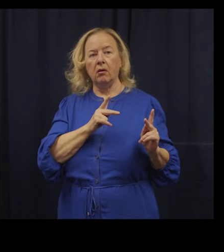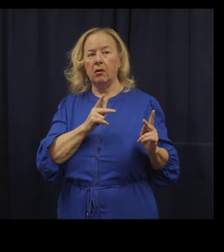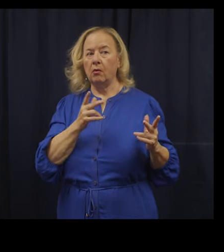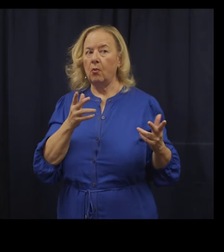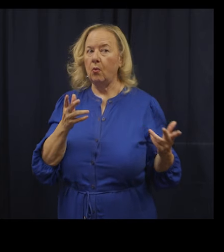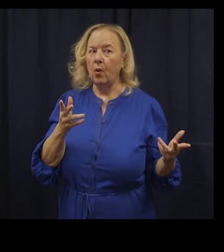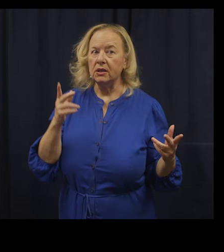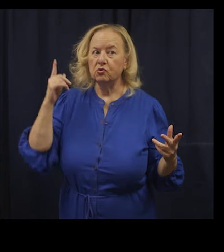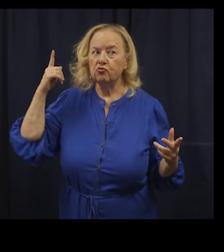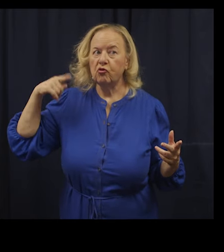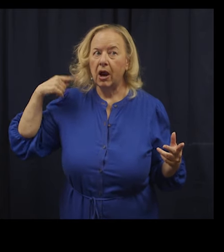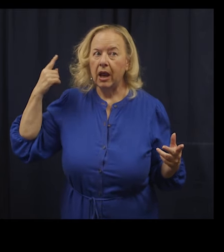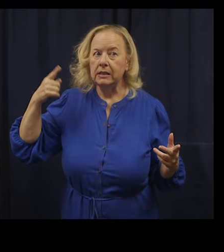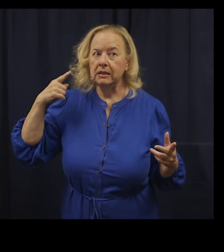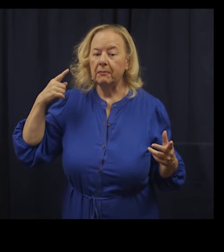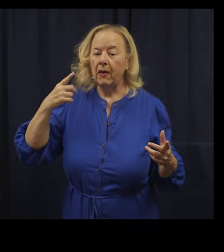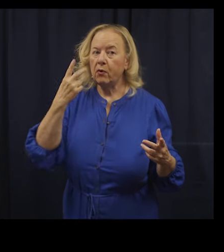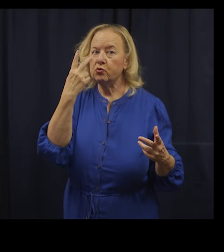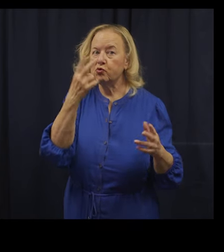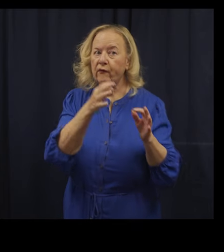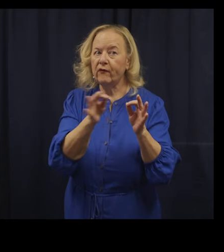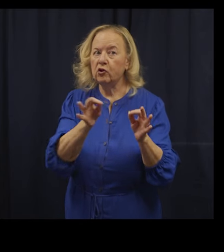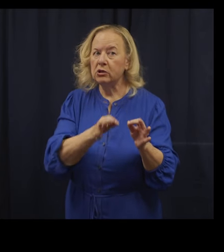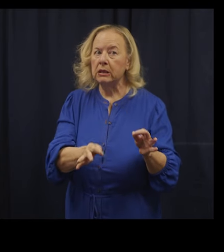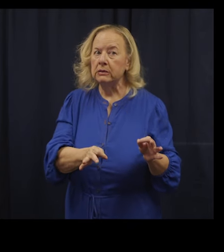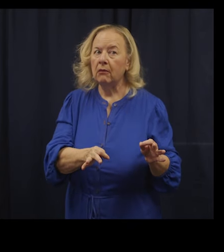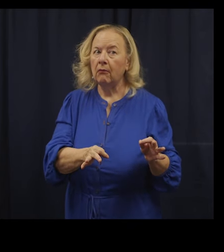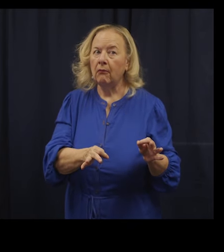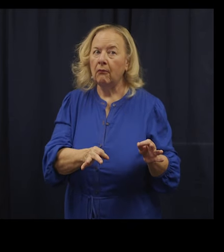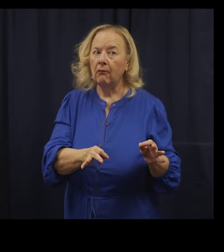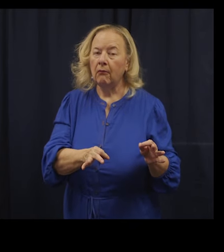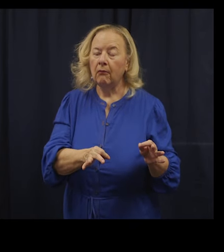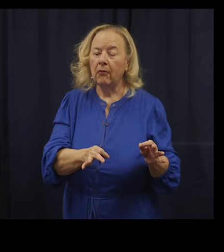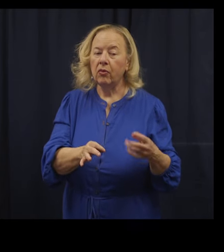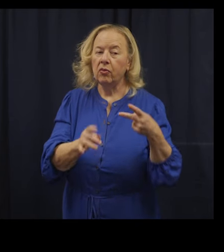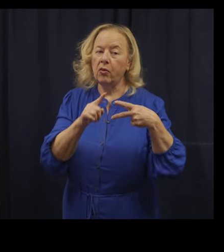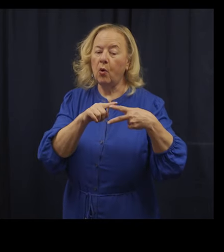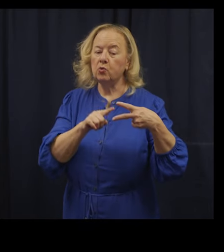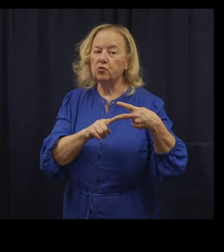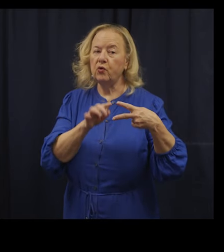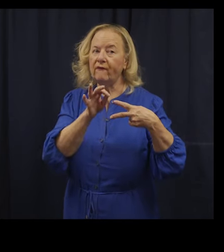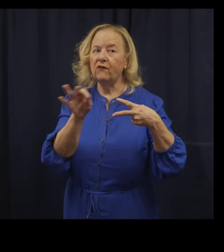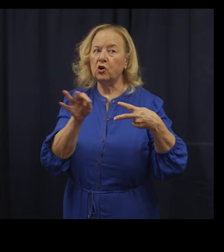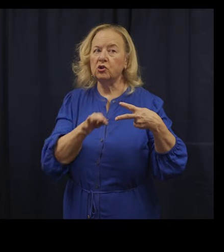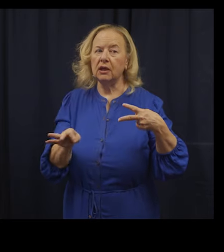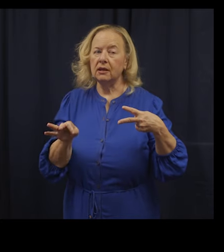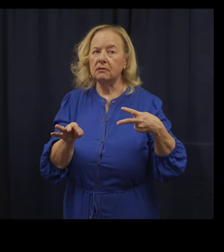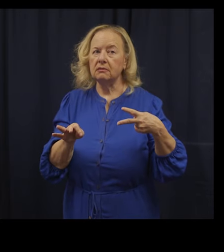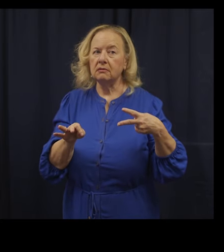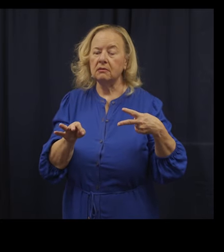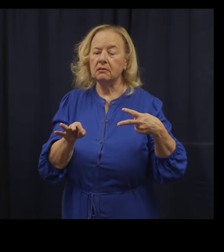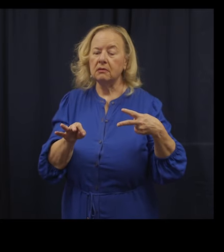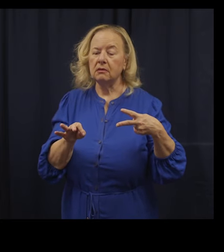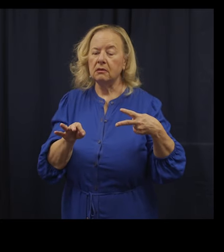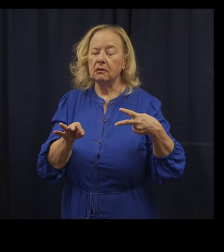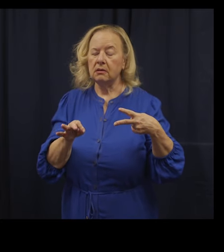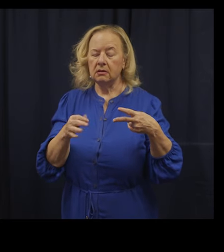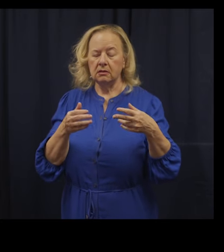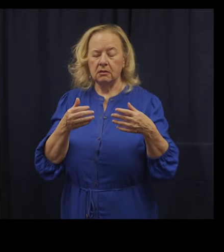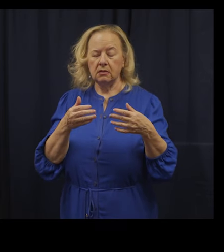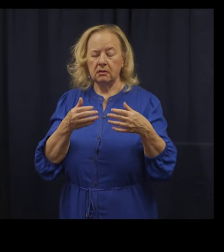what's crazy about those two verses? Those two verses are so set